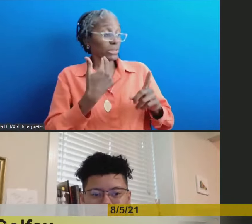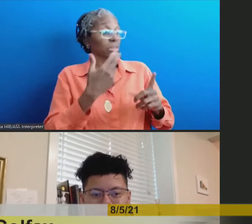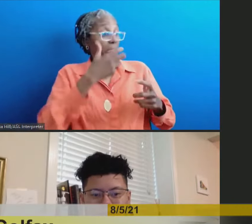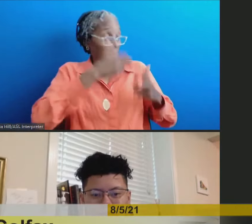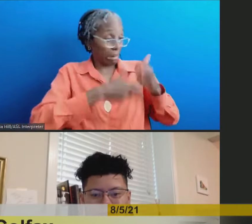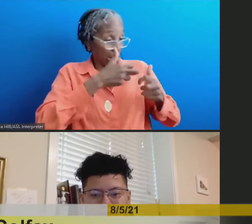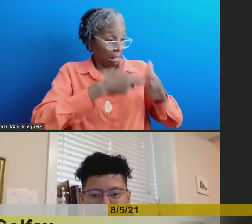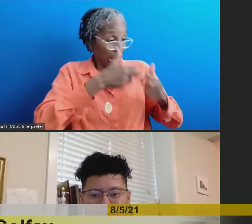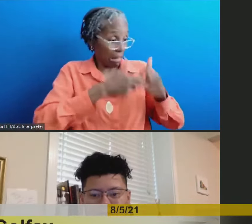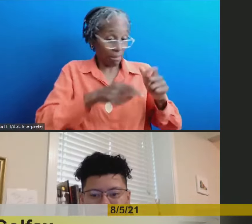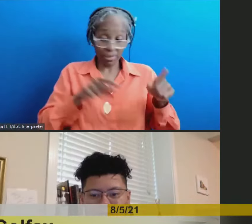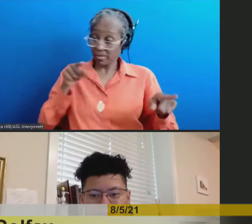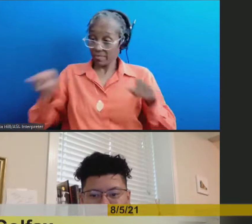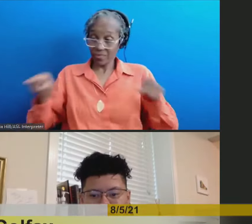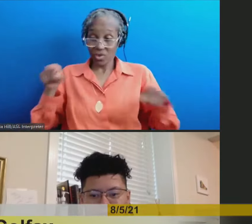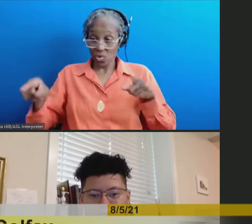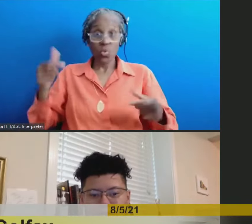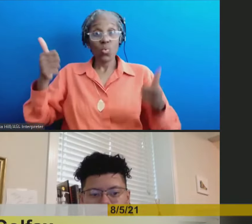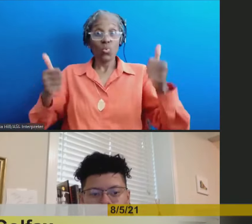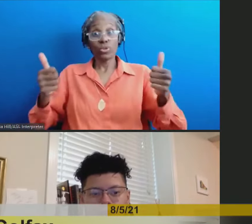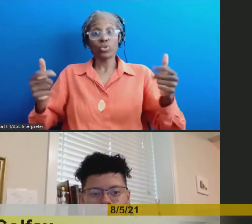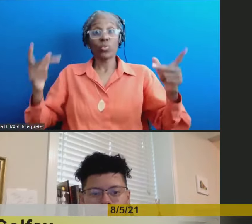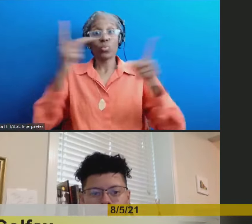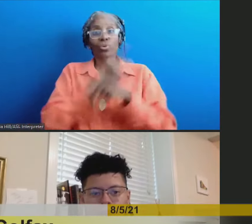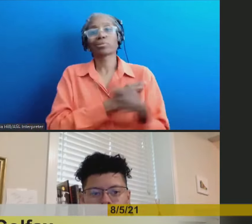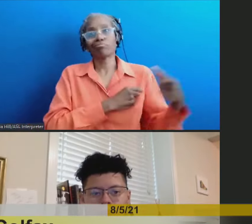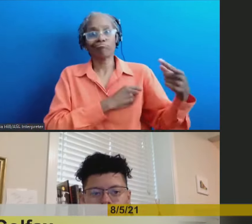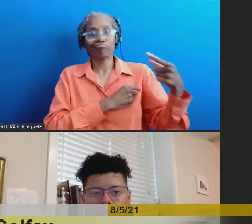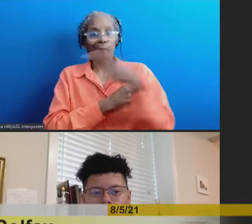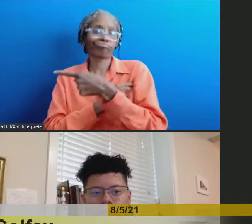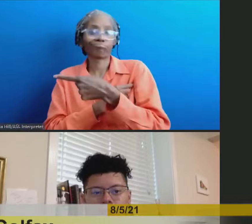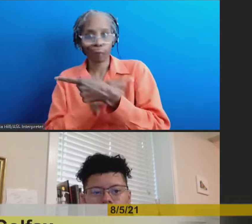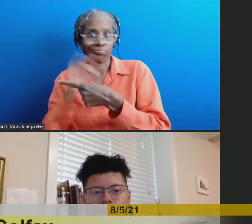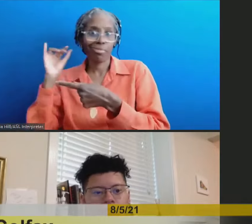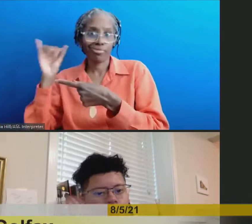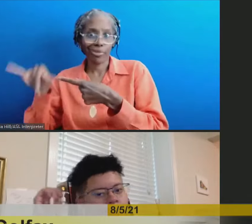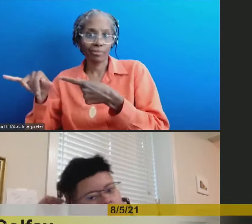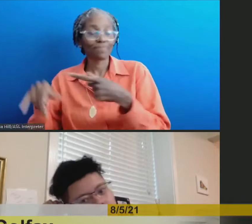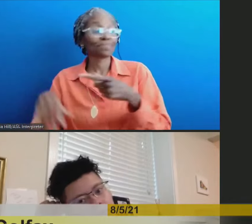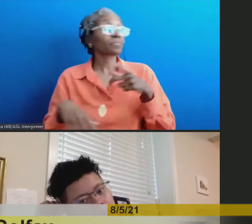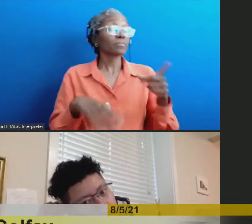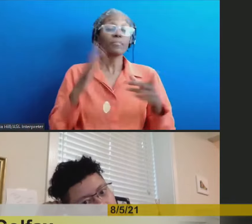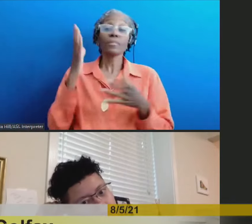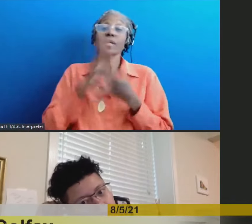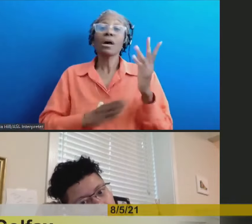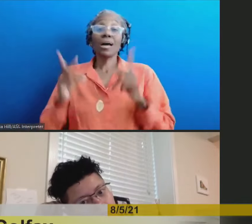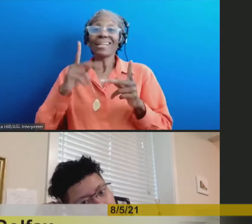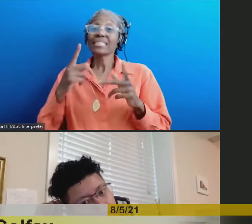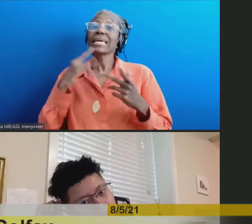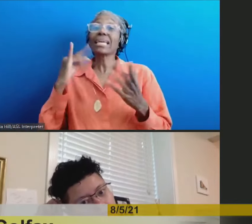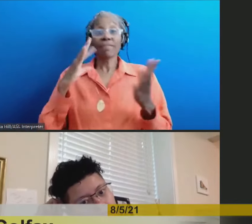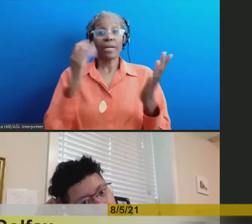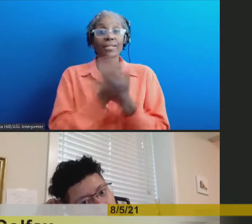that. Now, there's also, this concern about when I get a shot, especially if I get a second